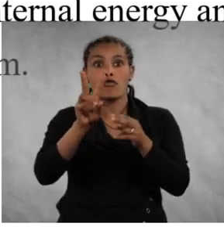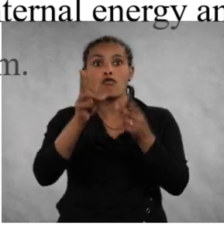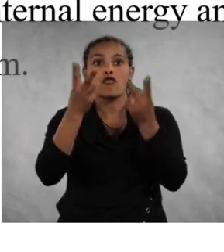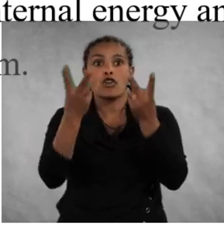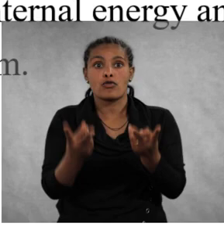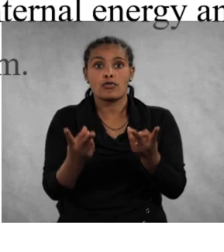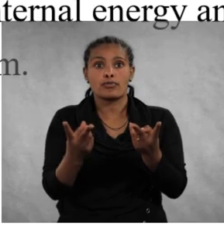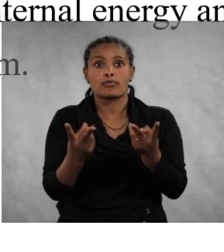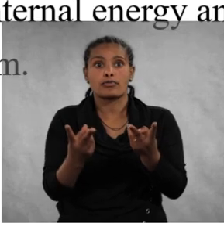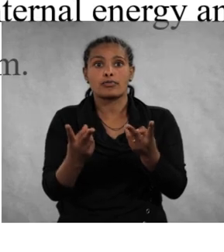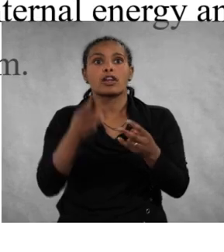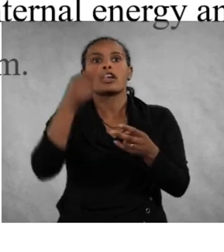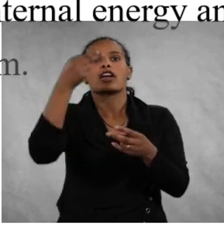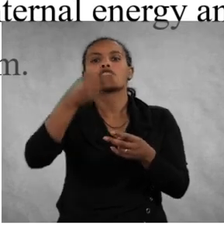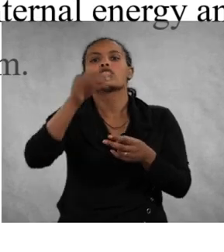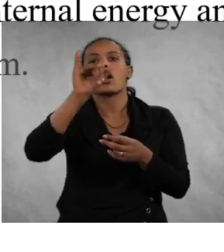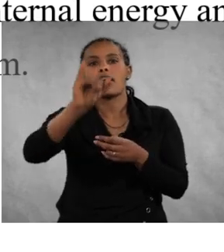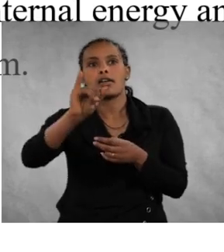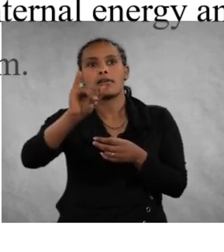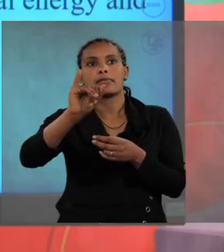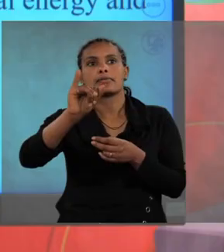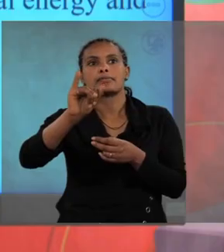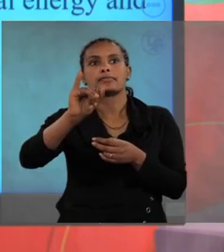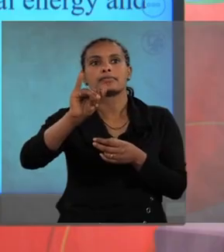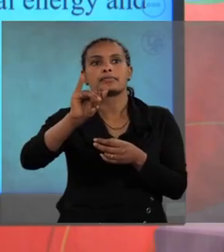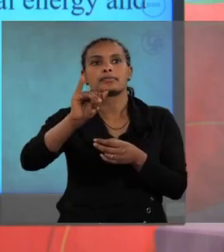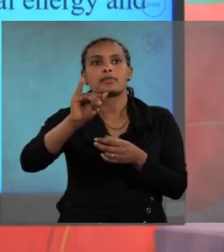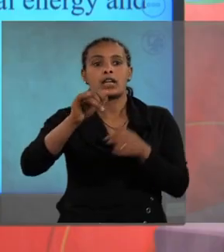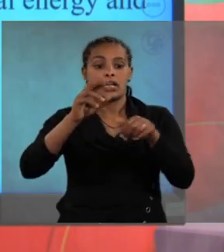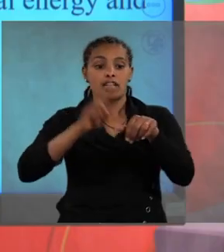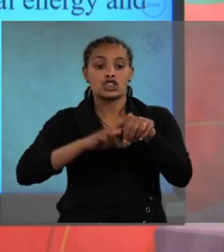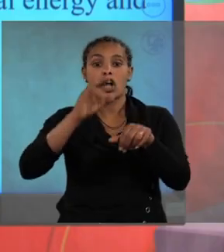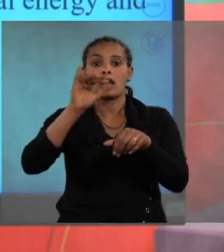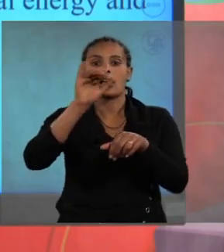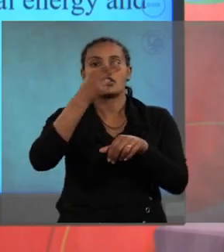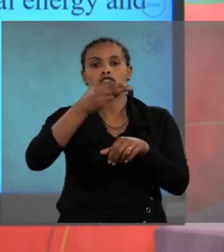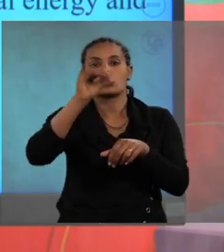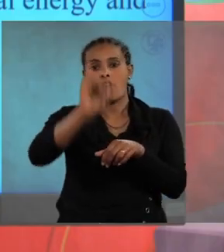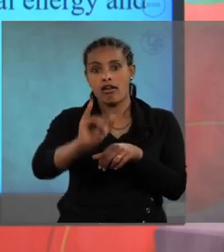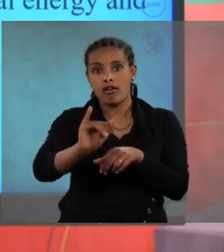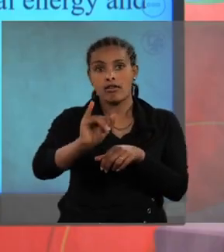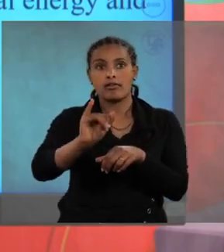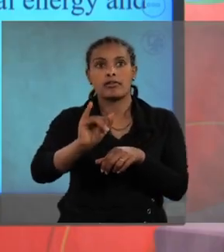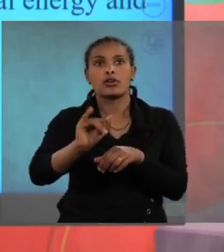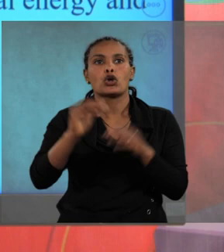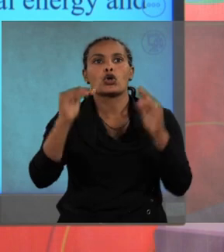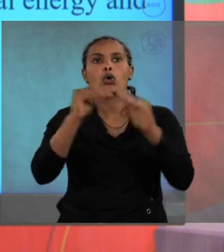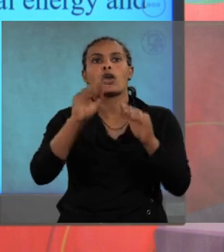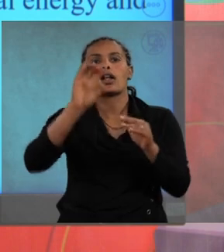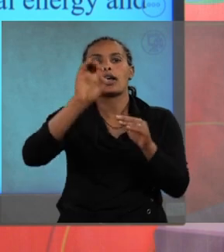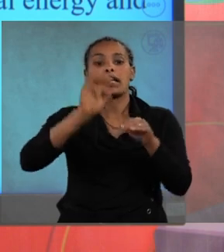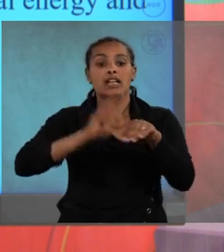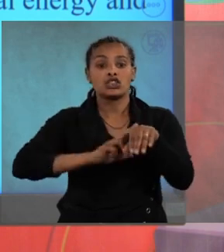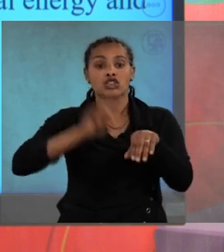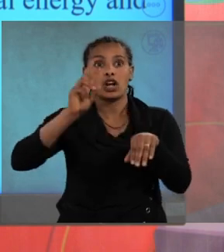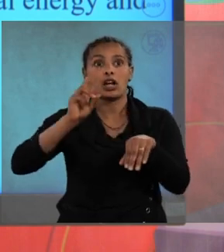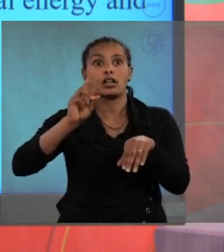enthalpy equal HI. Initial enthalpy equal HI equal